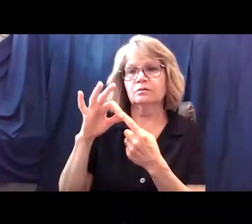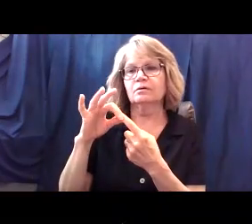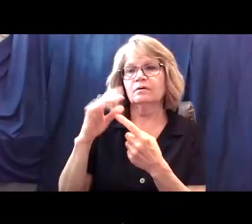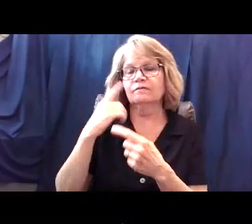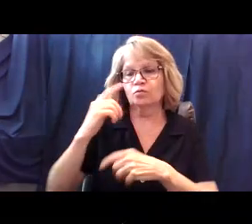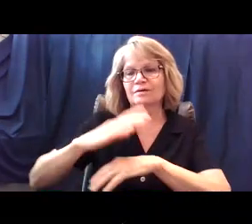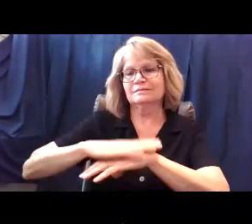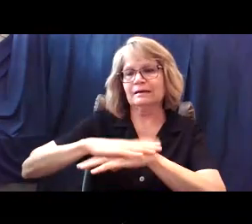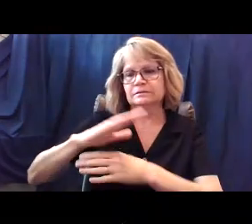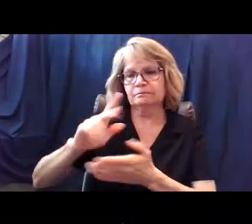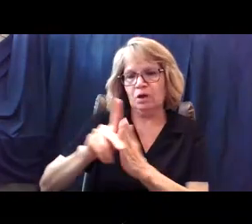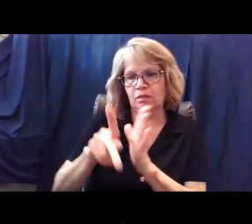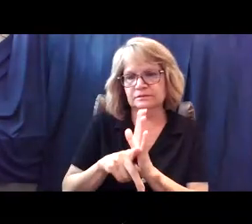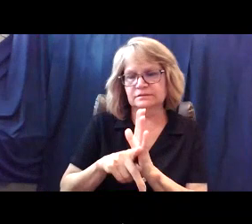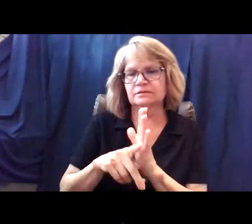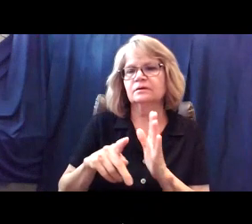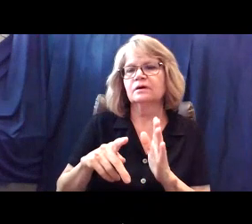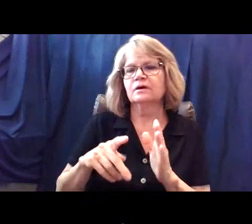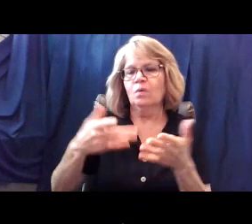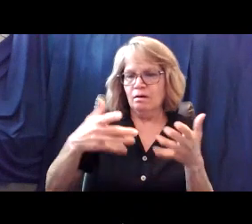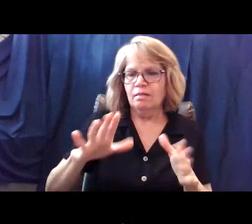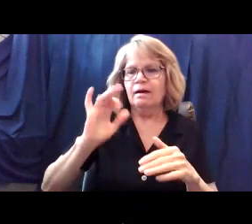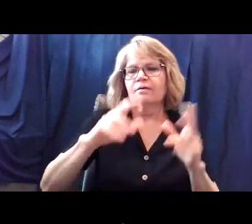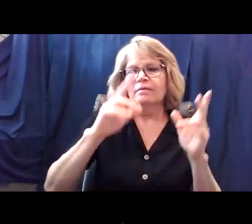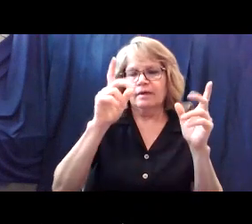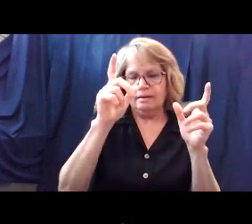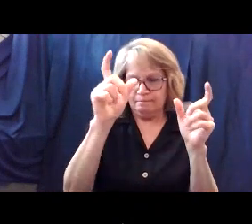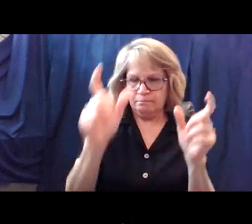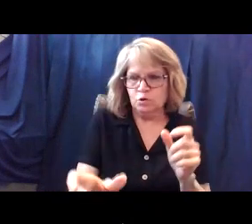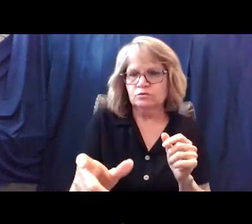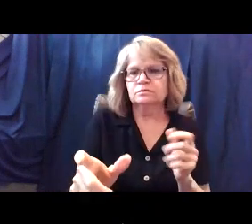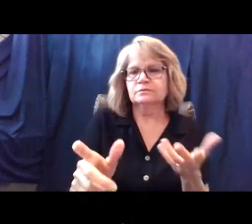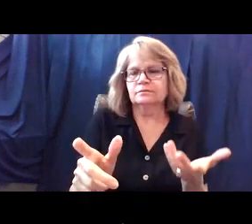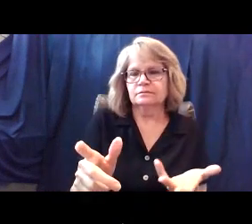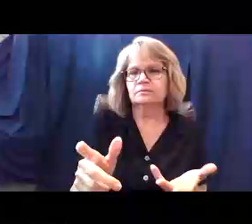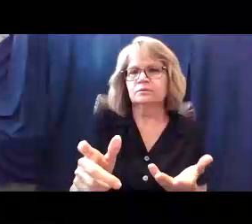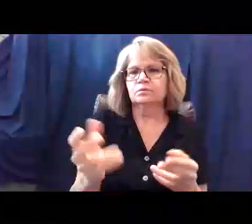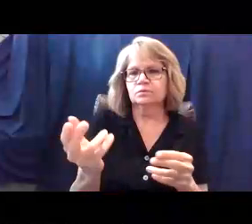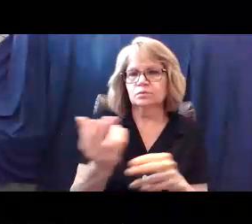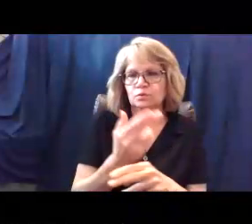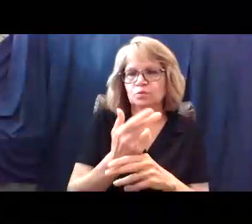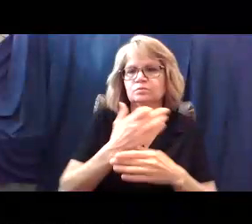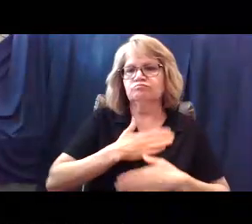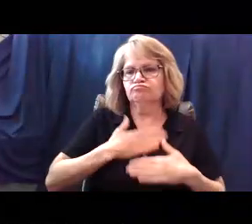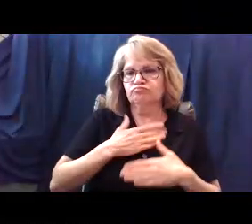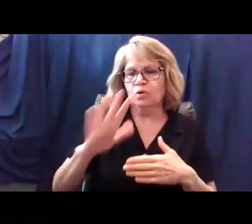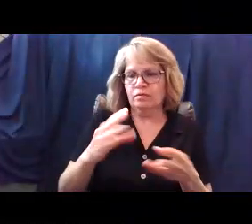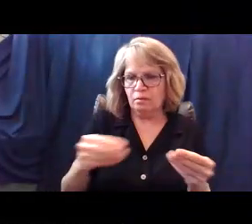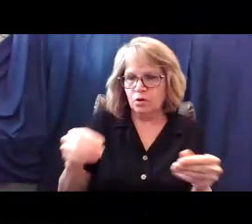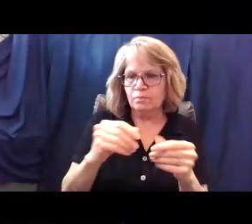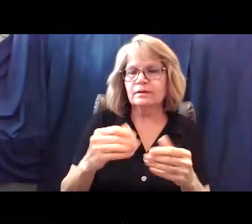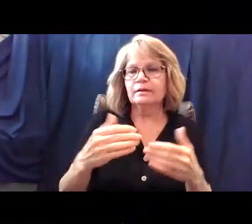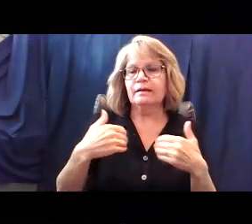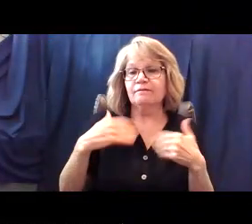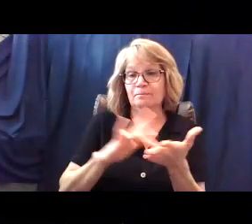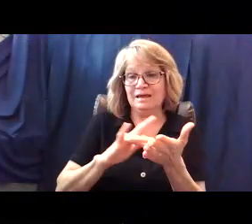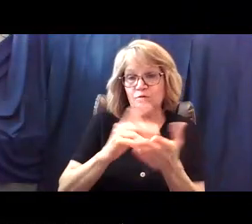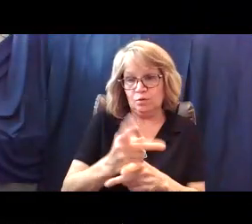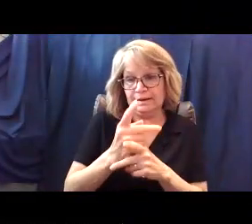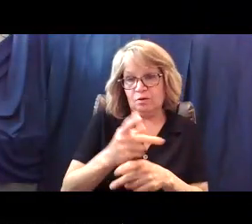policy that would allow that person to be able to use and enjoy the property and have the medical care that they